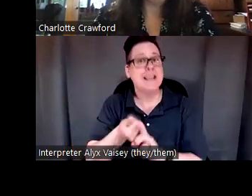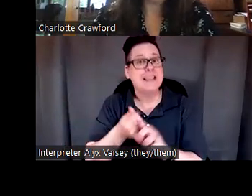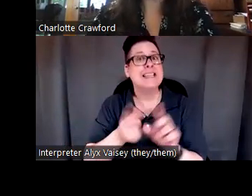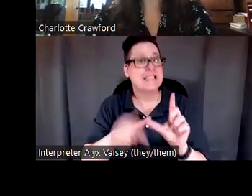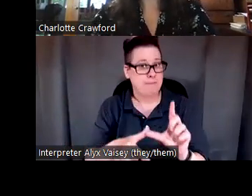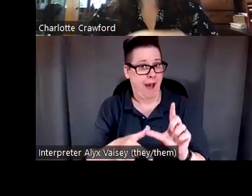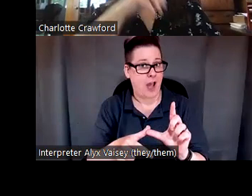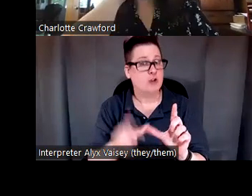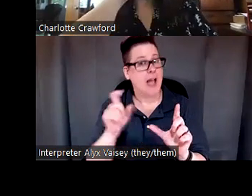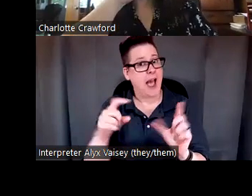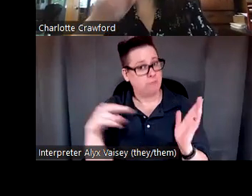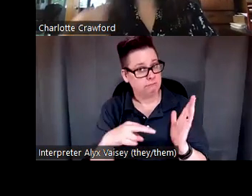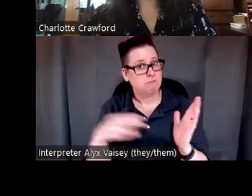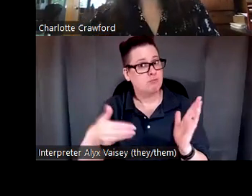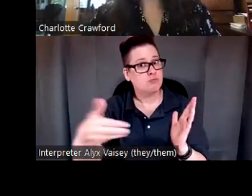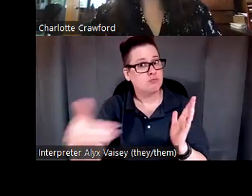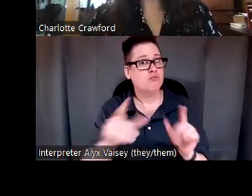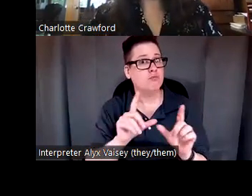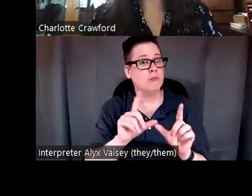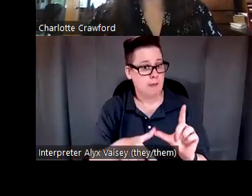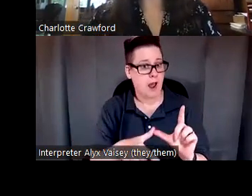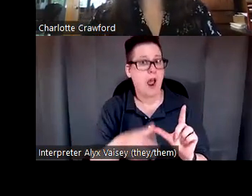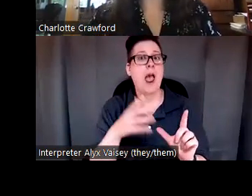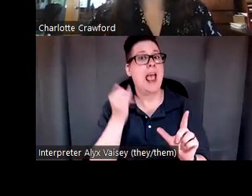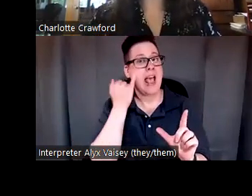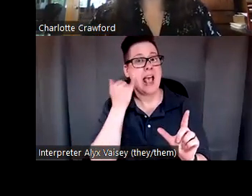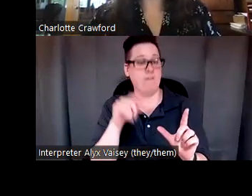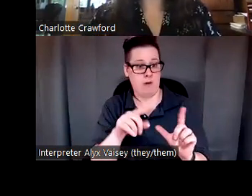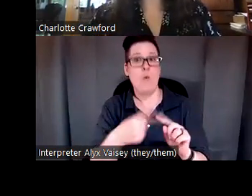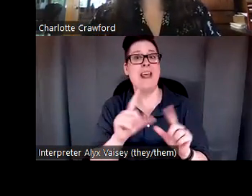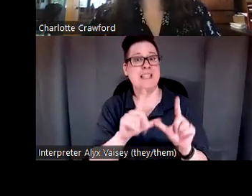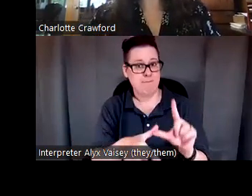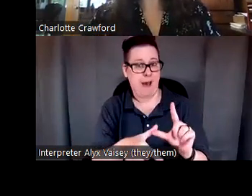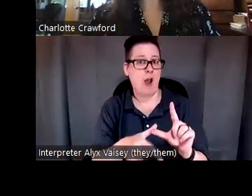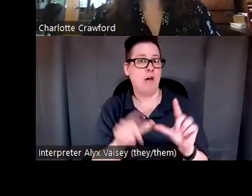aware of when it is and make sure you have an ability to get more before it actually does expire.